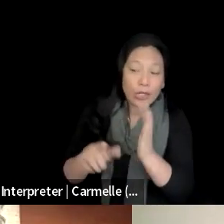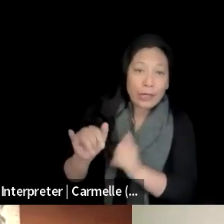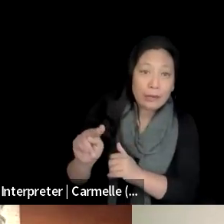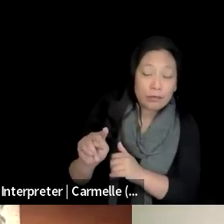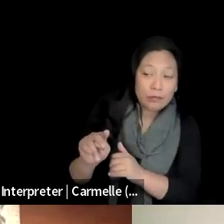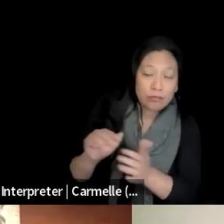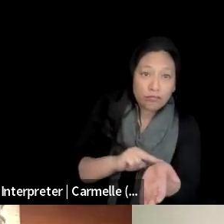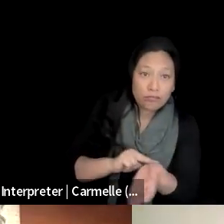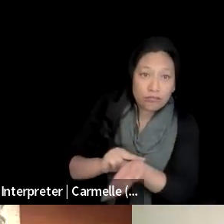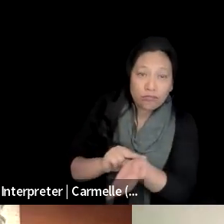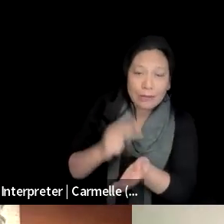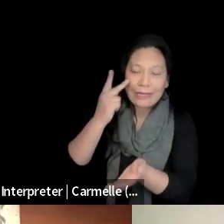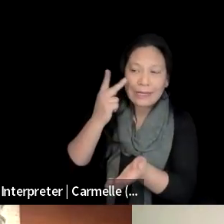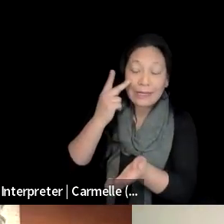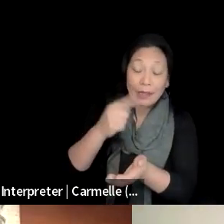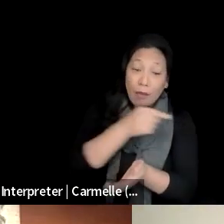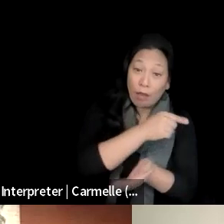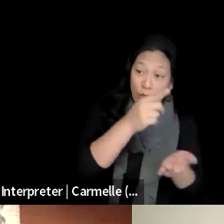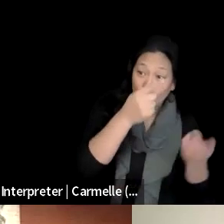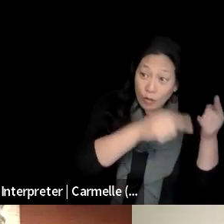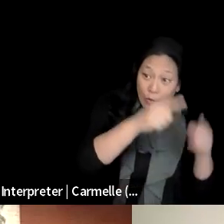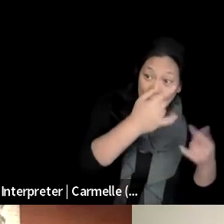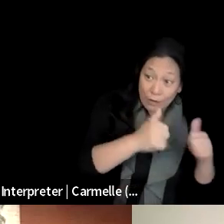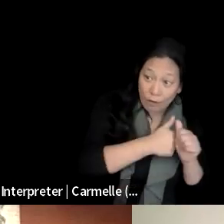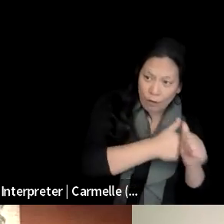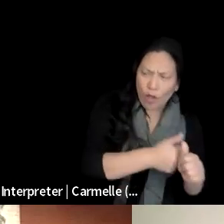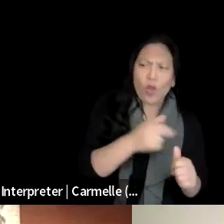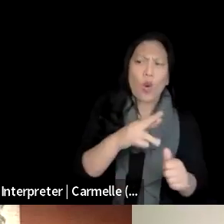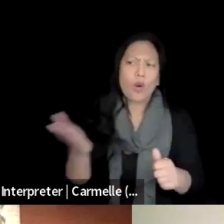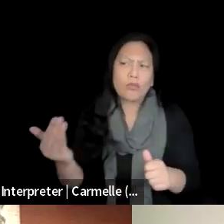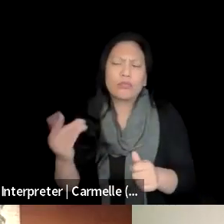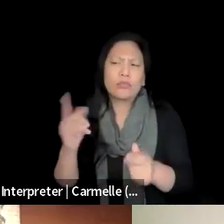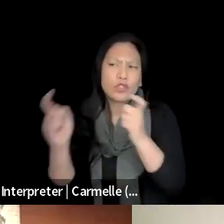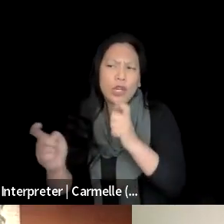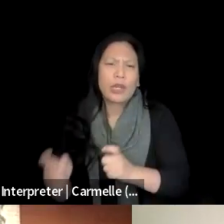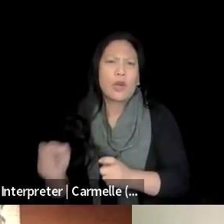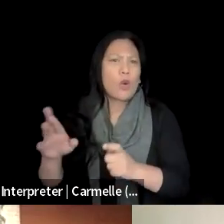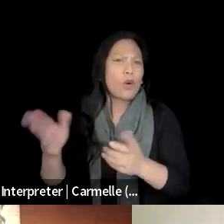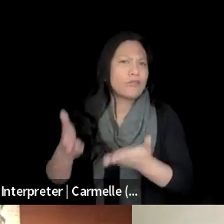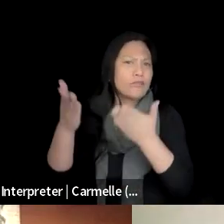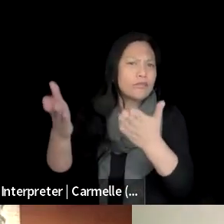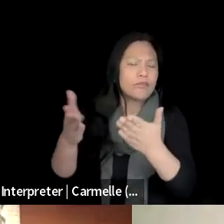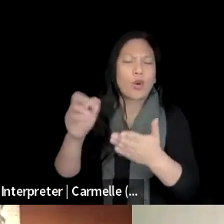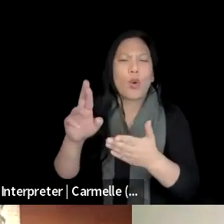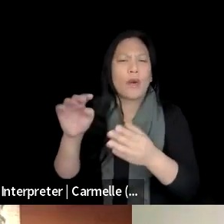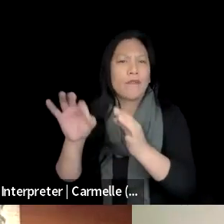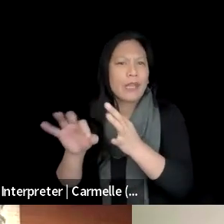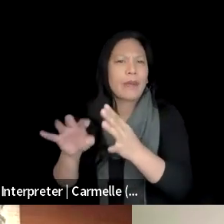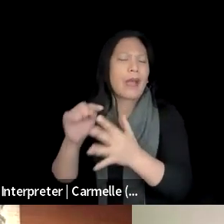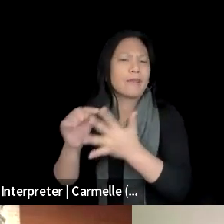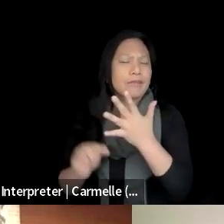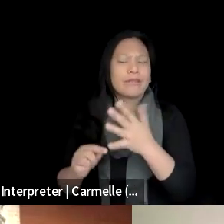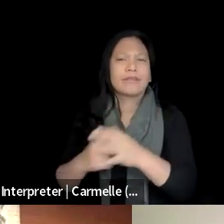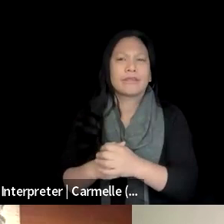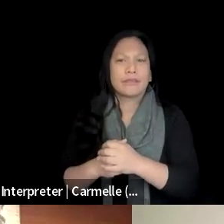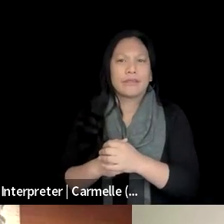how the agreement's going to stand up, or does it need to be changed, or do we just know so much it's in the unspoken now and we could just kind of